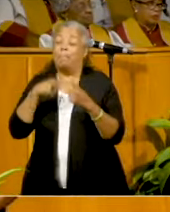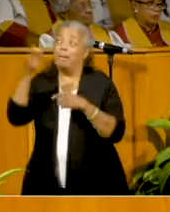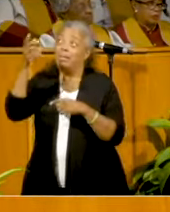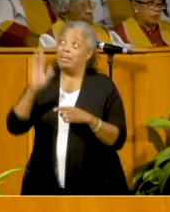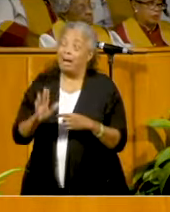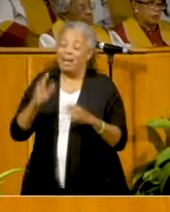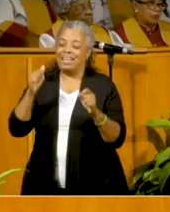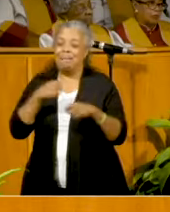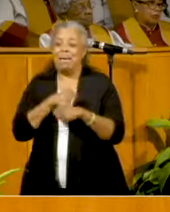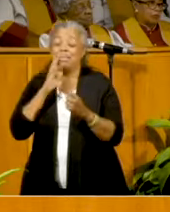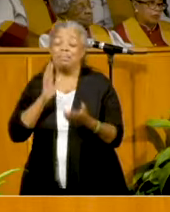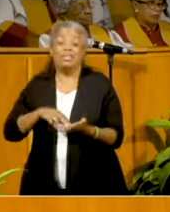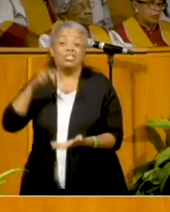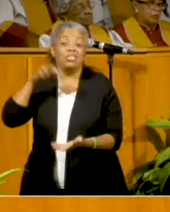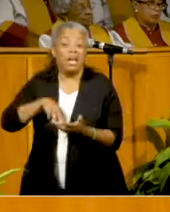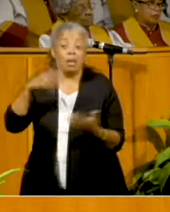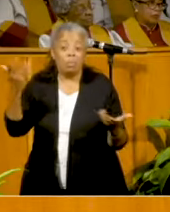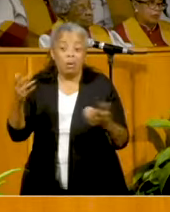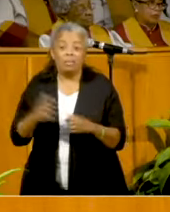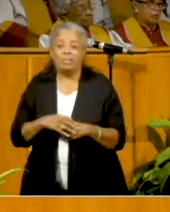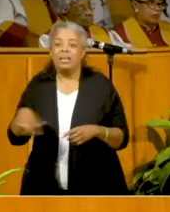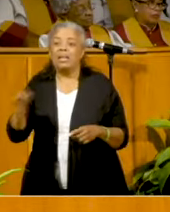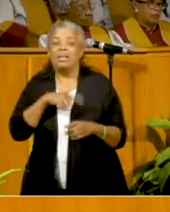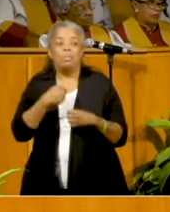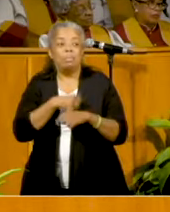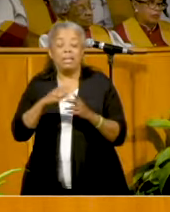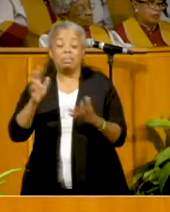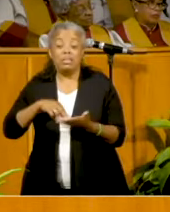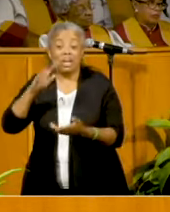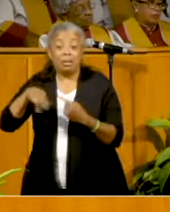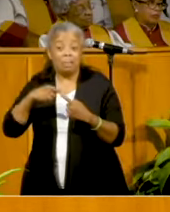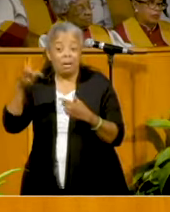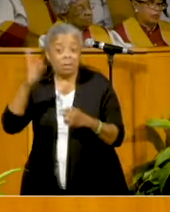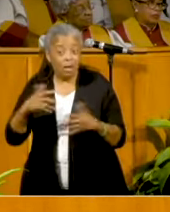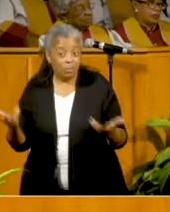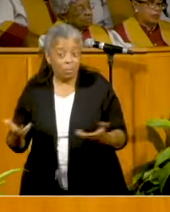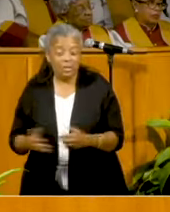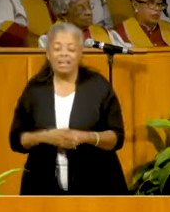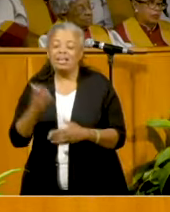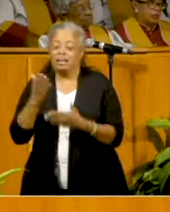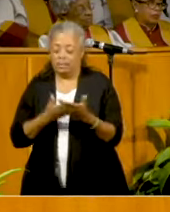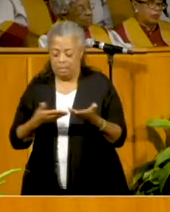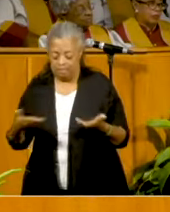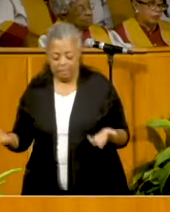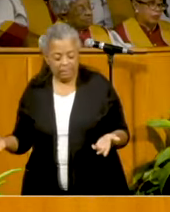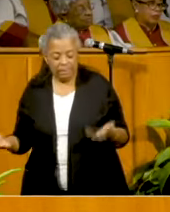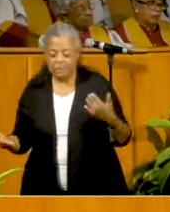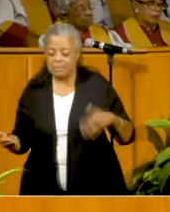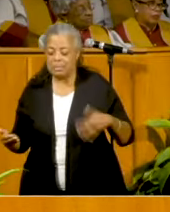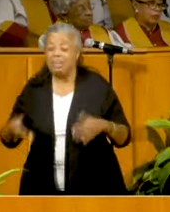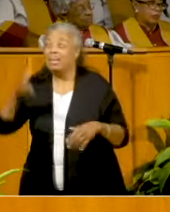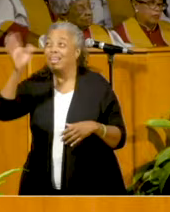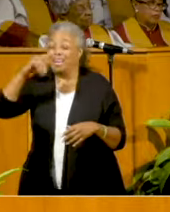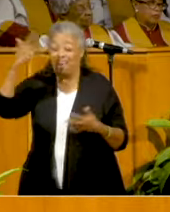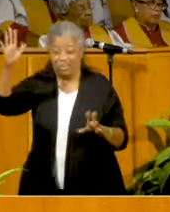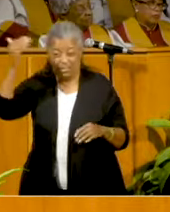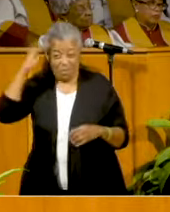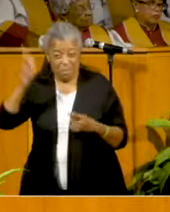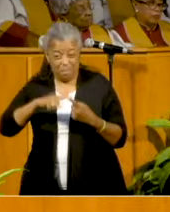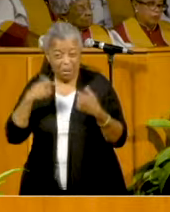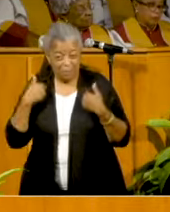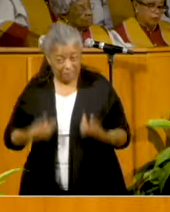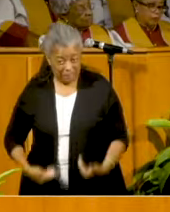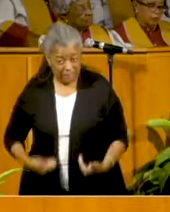God that makes me shout. You want to know what makes me shout about God? That there's some things God knows about